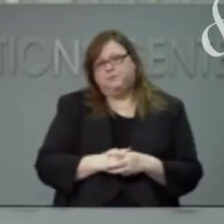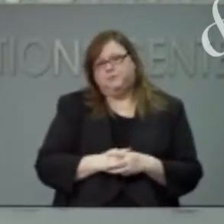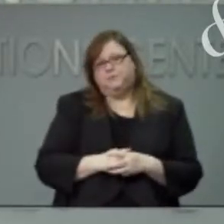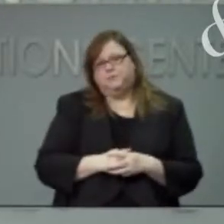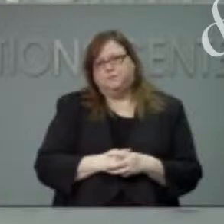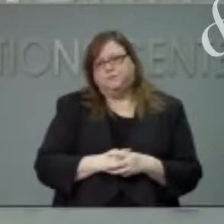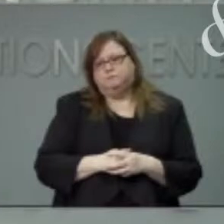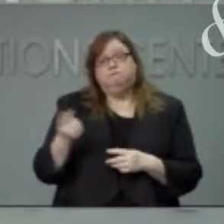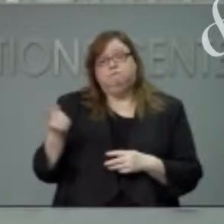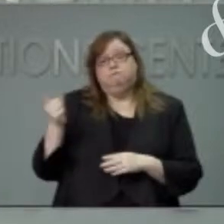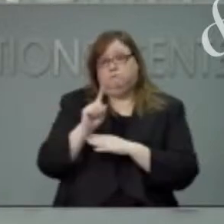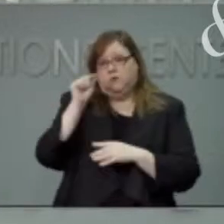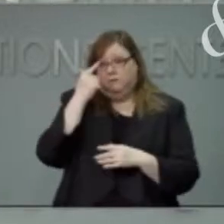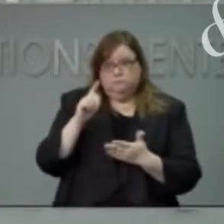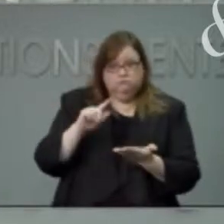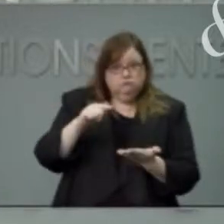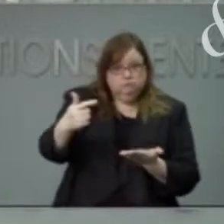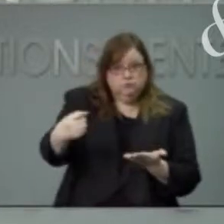Next question, please.